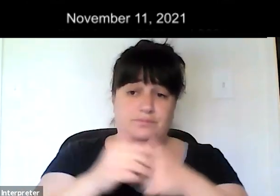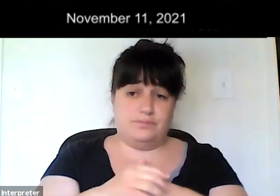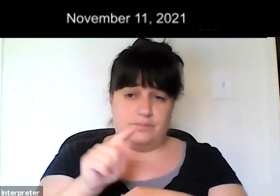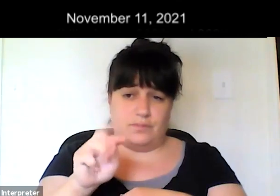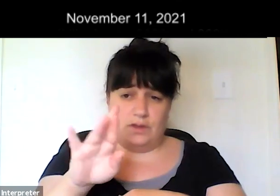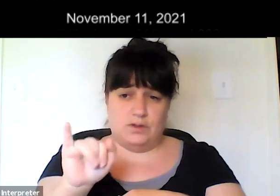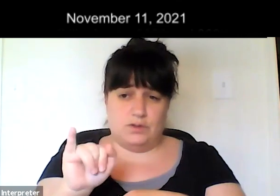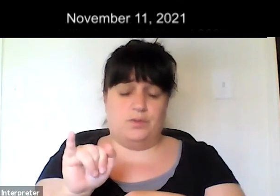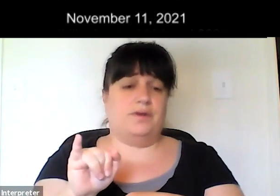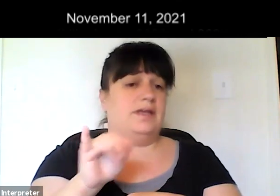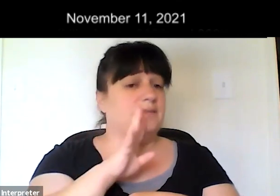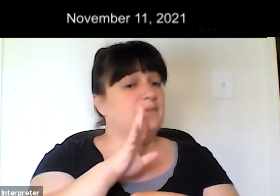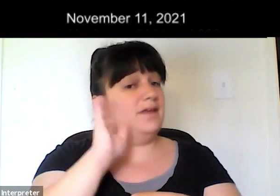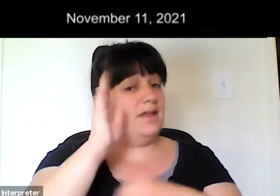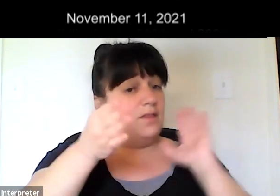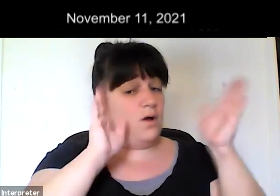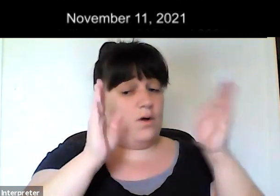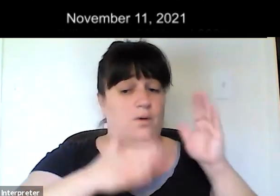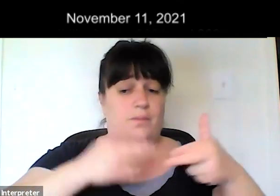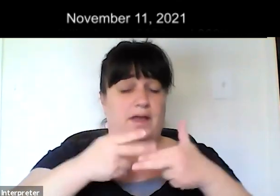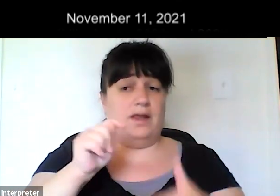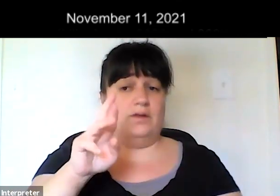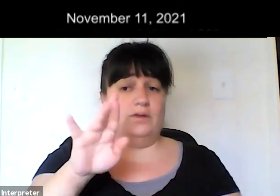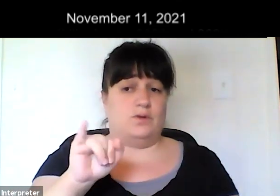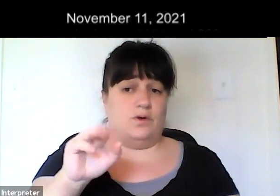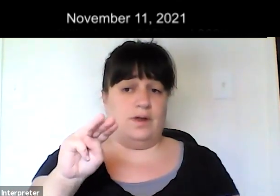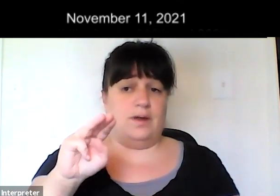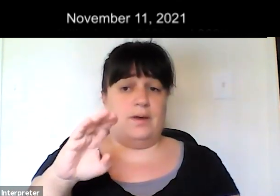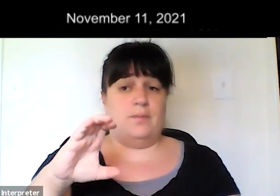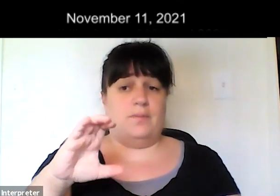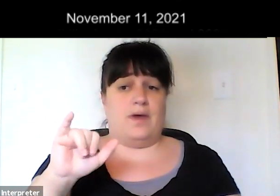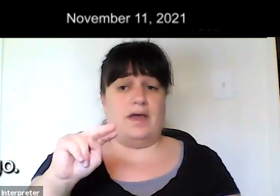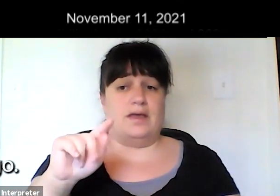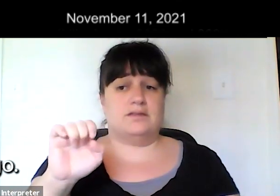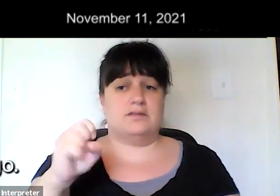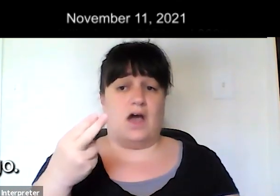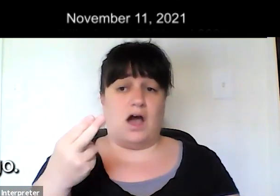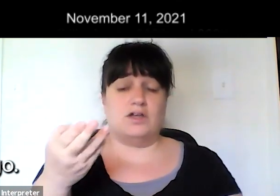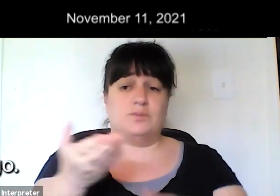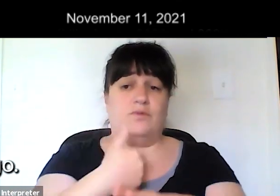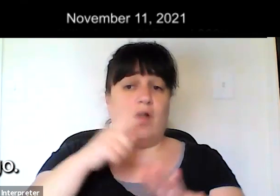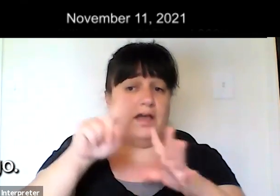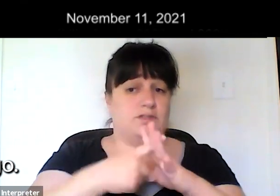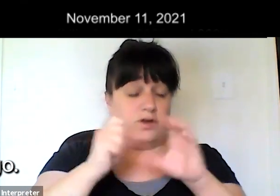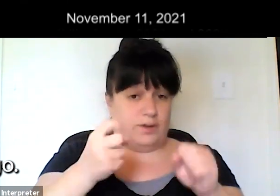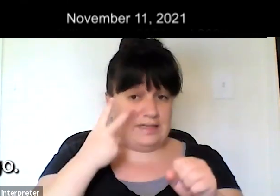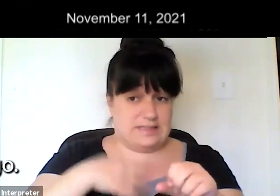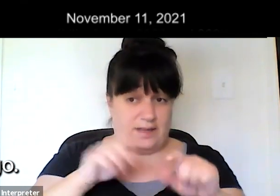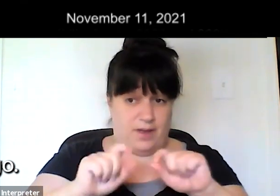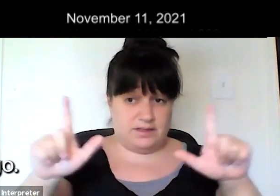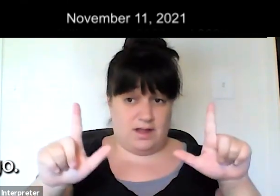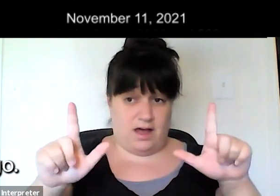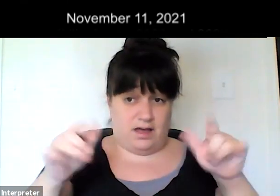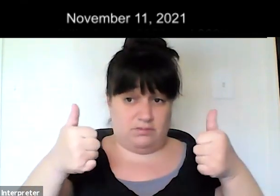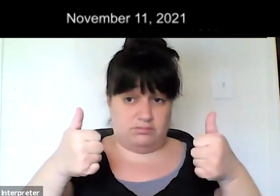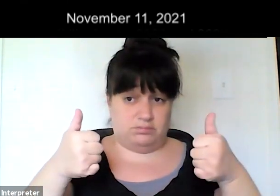Thank you. So hello, everyone. My name is Tori McIntosh. And before I get started, I want to confirm that you can see my slides and everything is